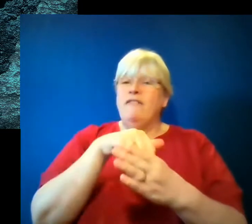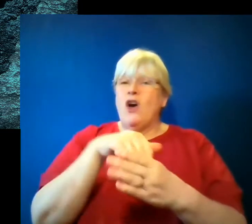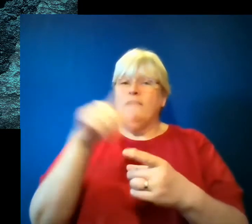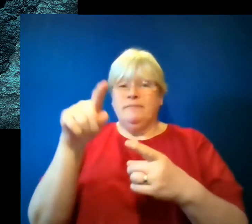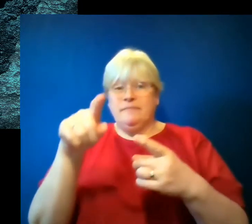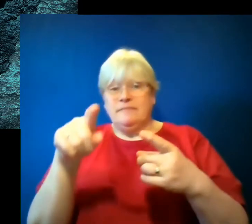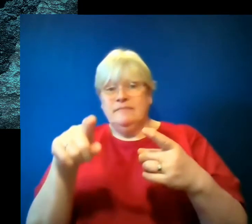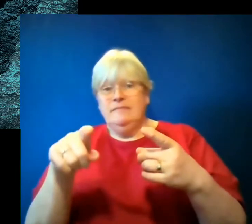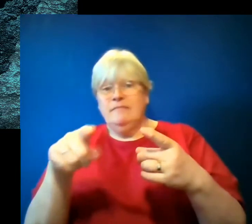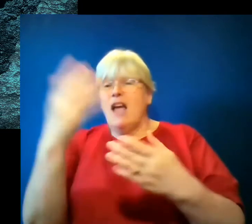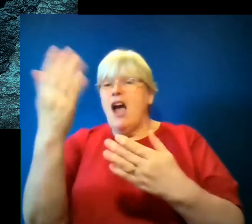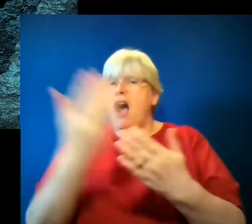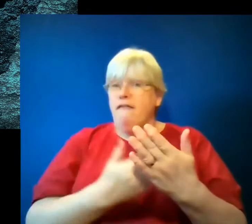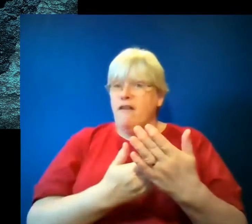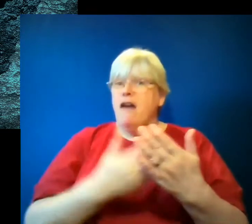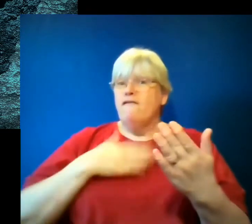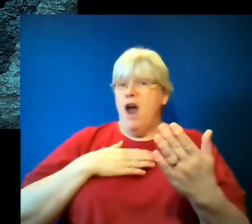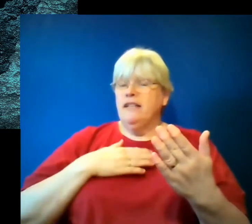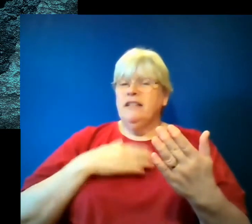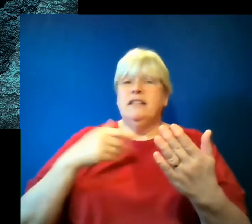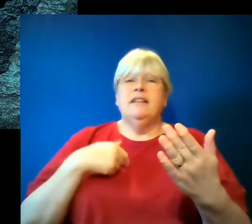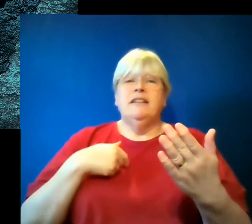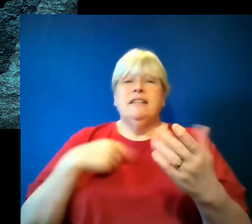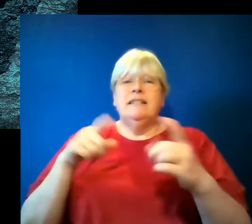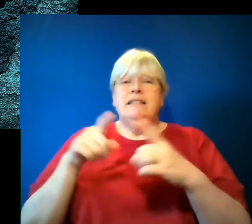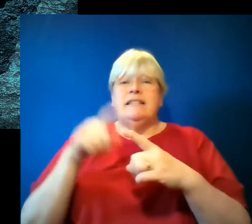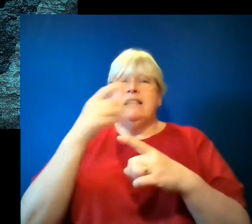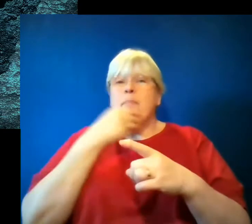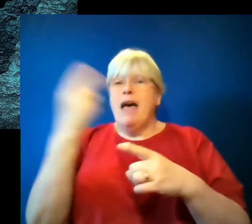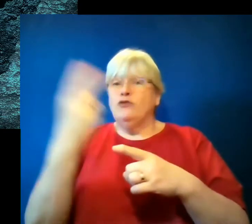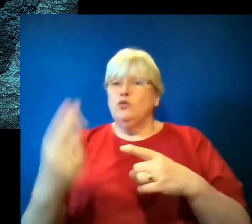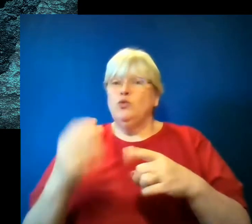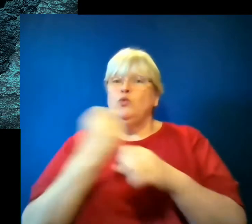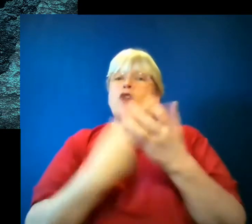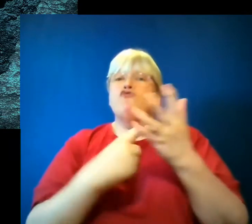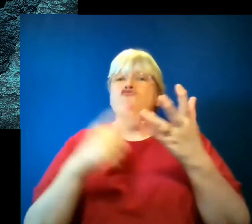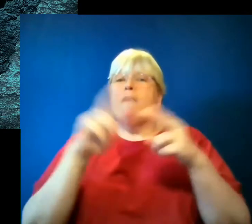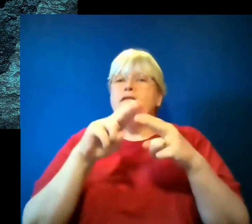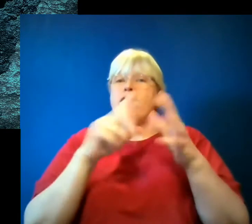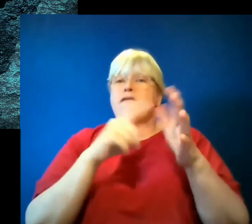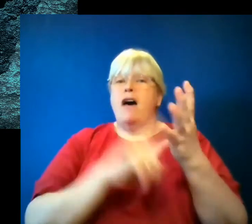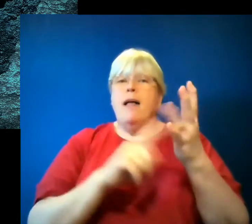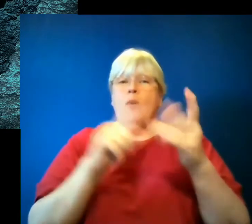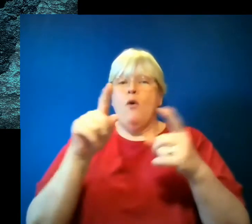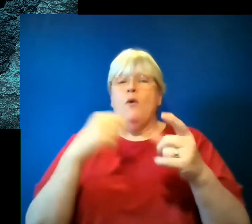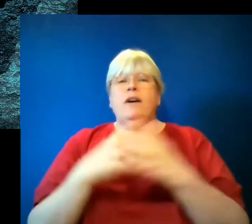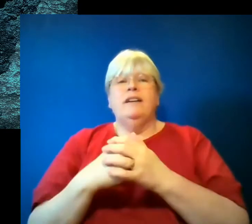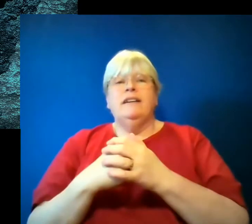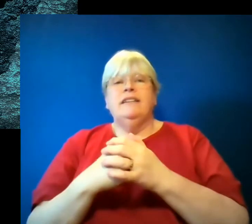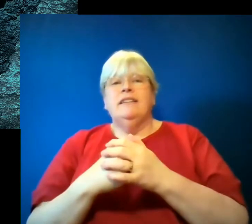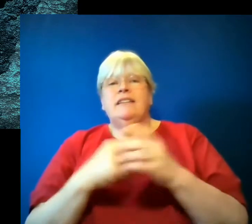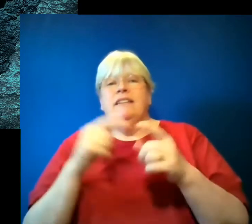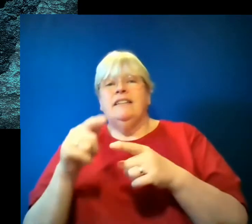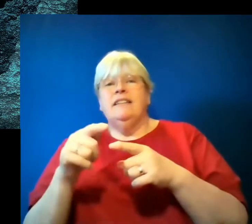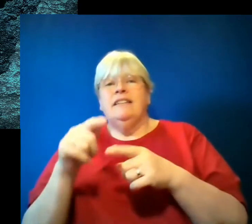I love this. This is Lauren Child, one of the illustrators I adore most. This is a girl looking out of her window, and on the back, the birds